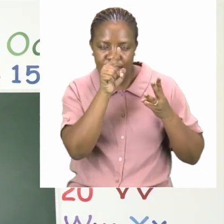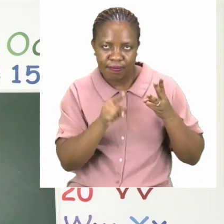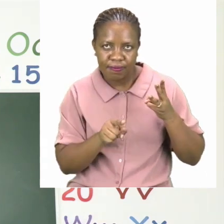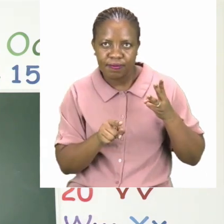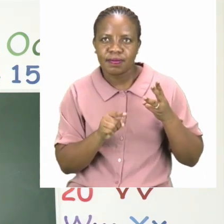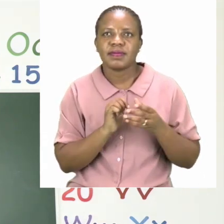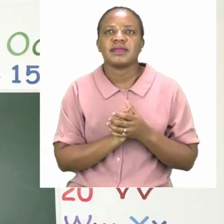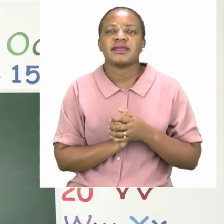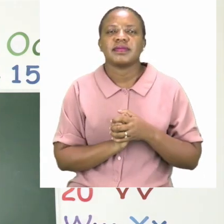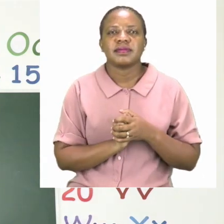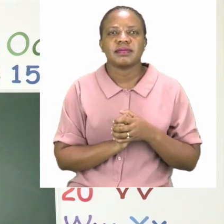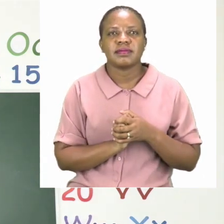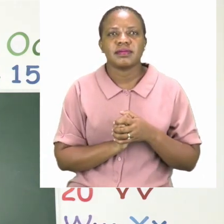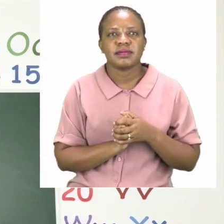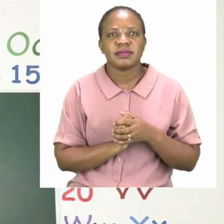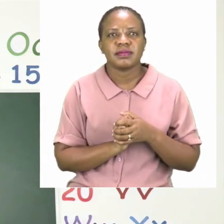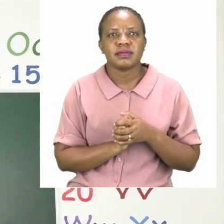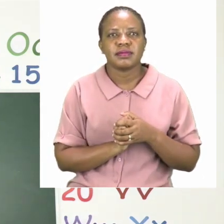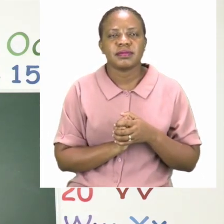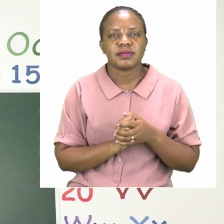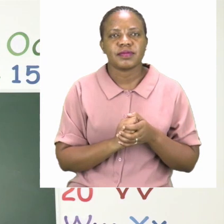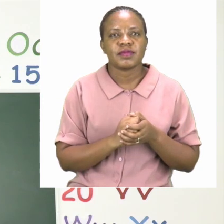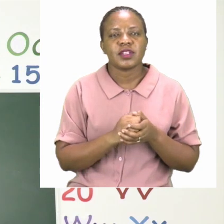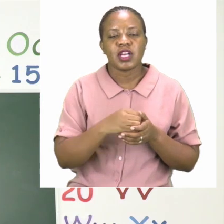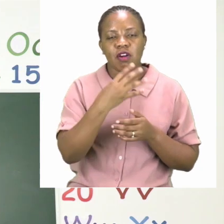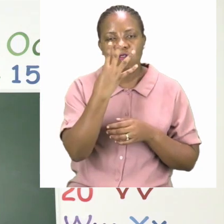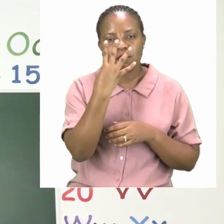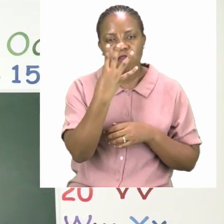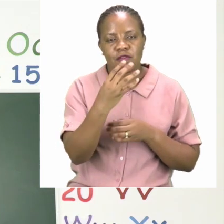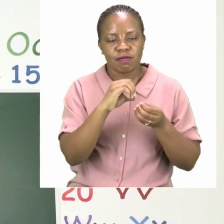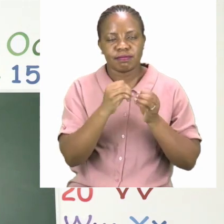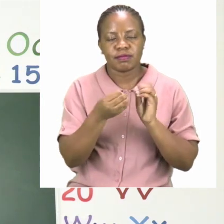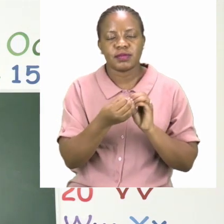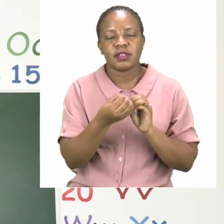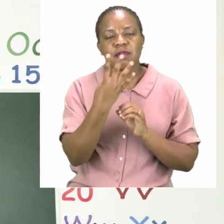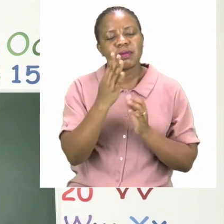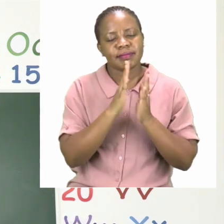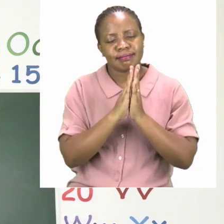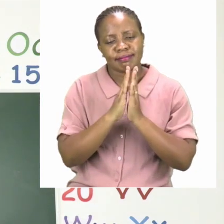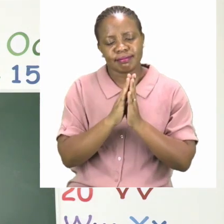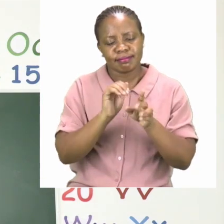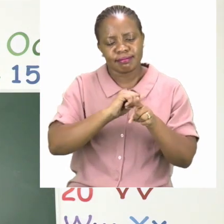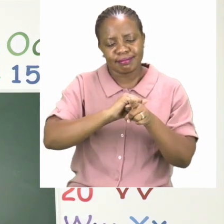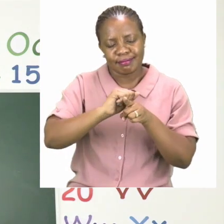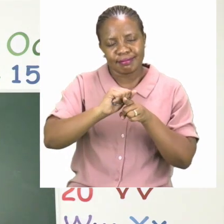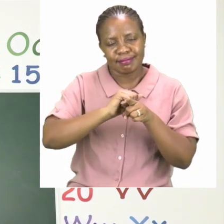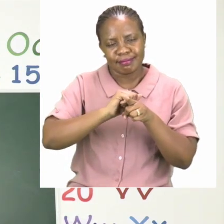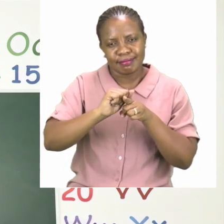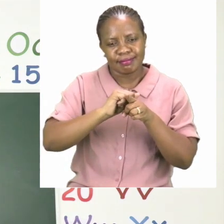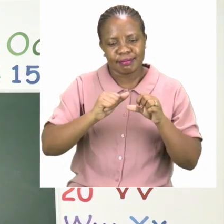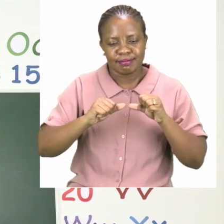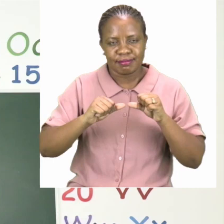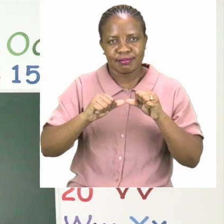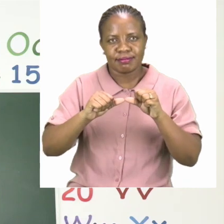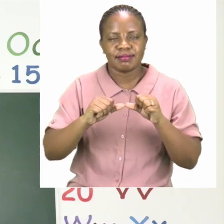we say 4. So I want you to continue practicing that with your tracing. Let's